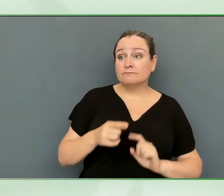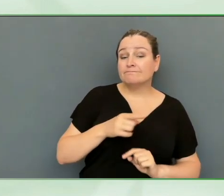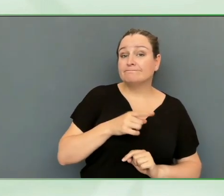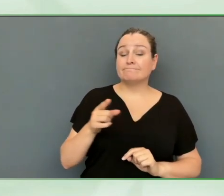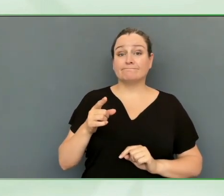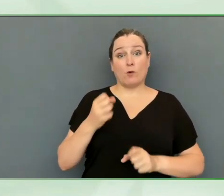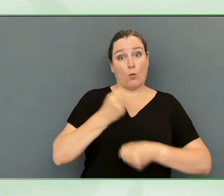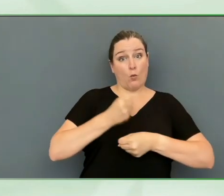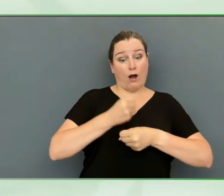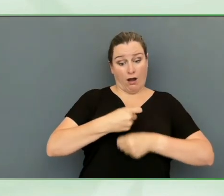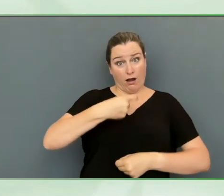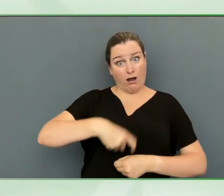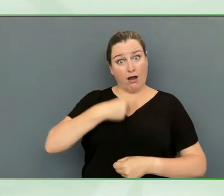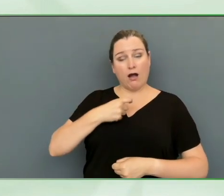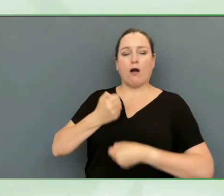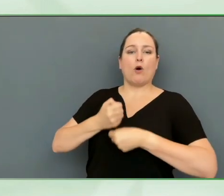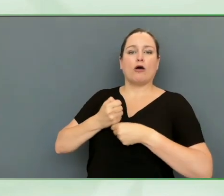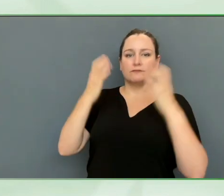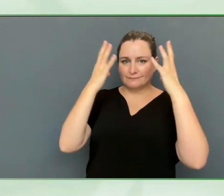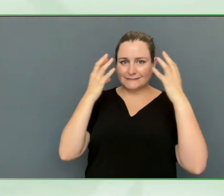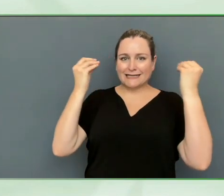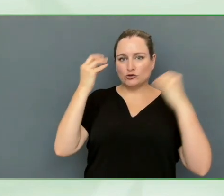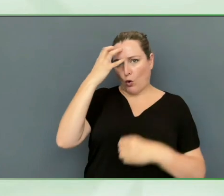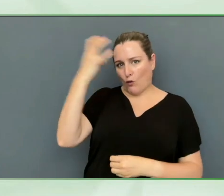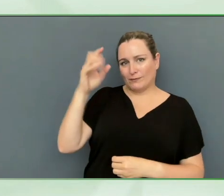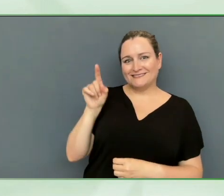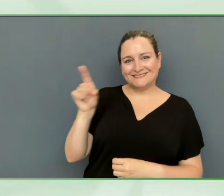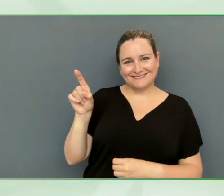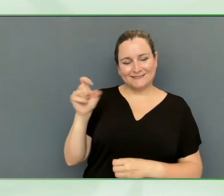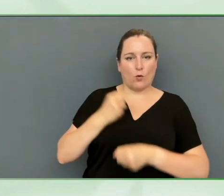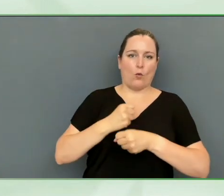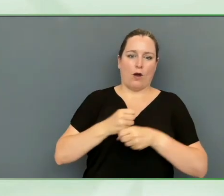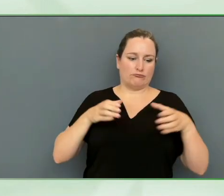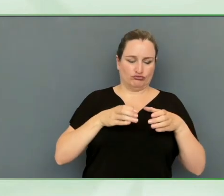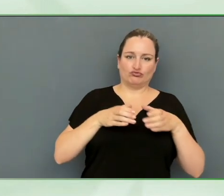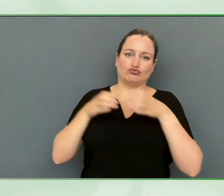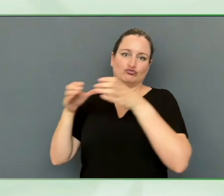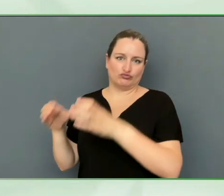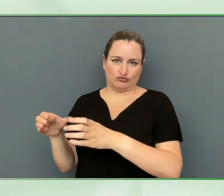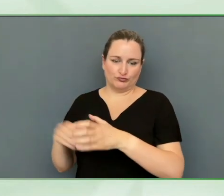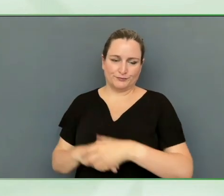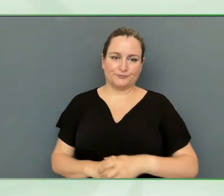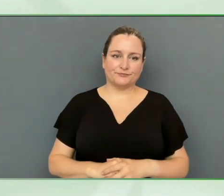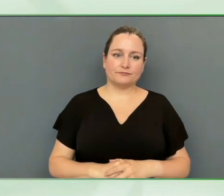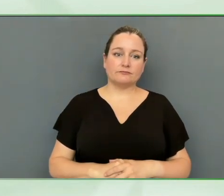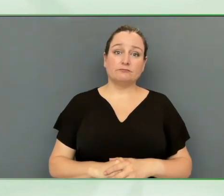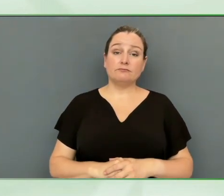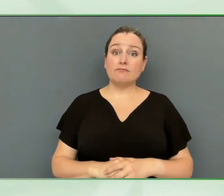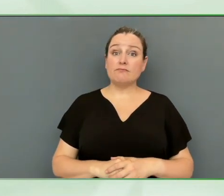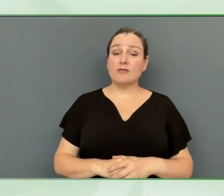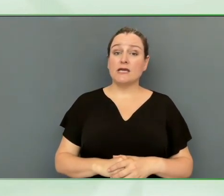The Netherlands is a really small country with Amsterdam as capital. The Dutch government is the